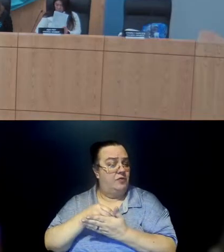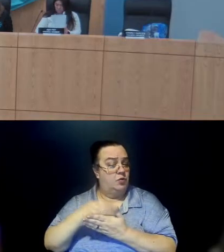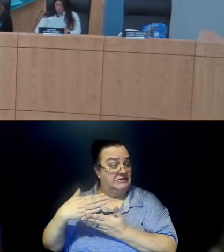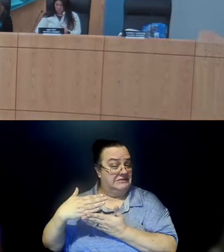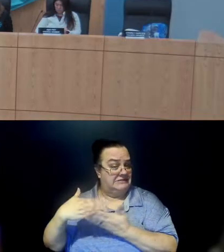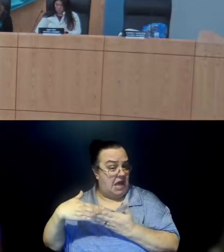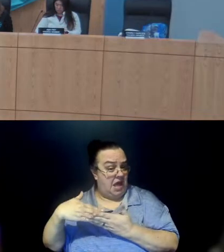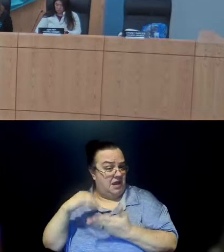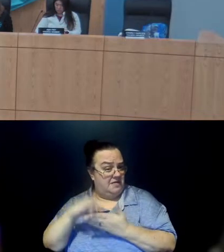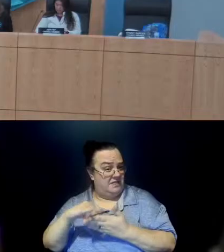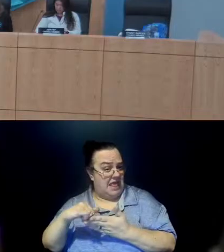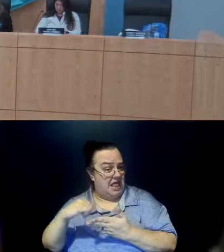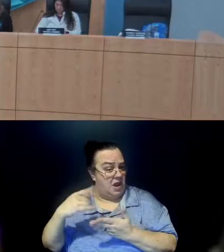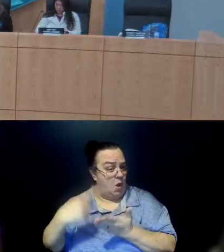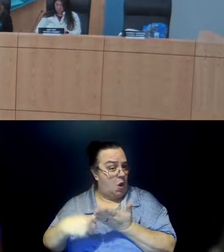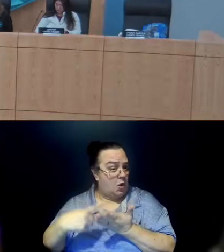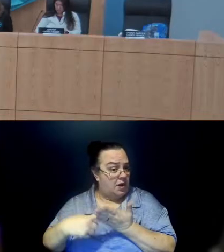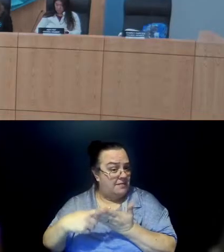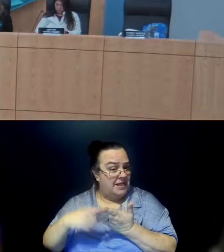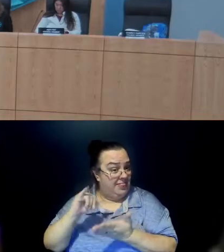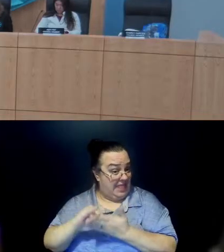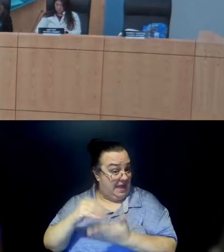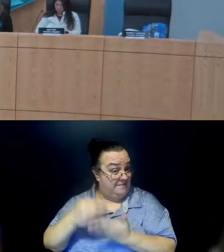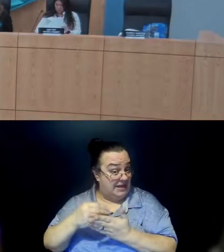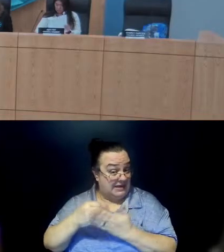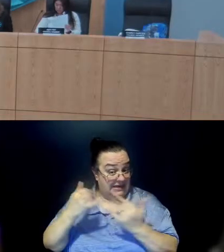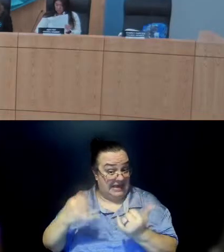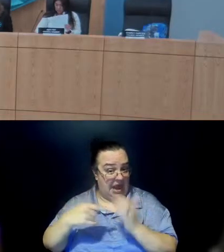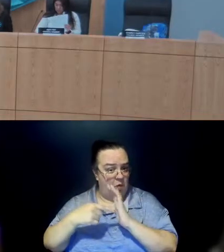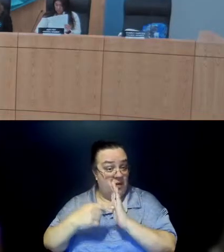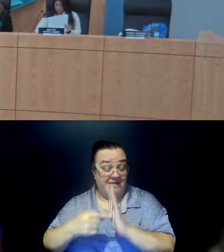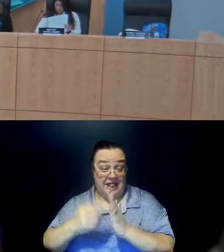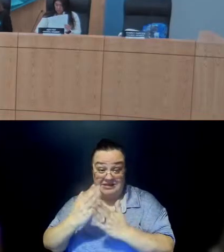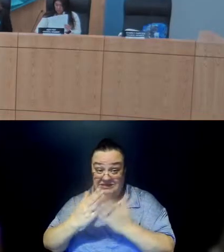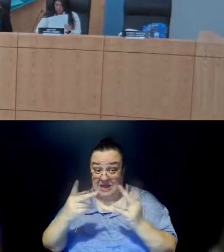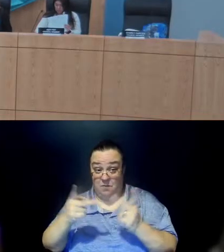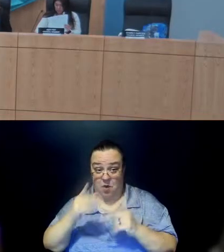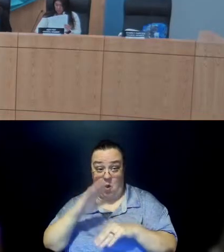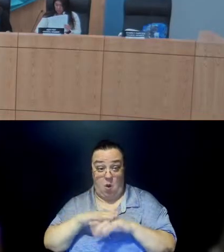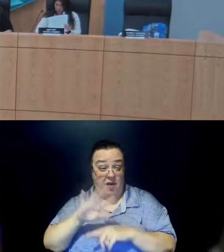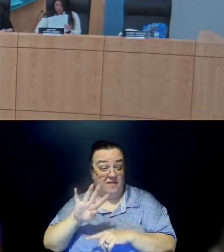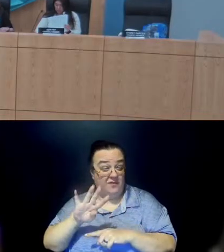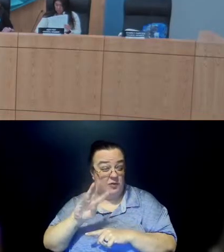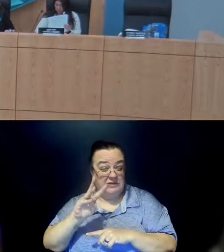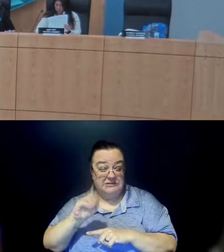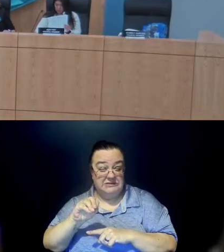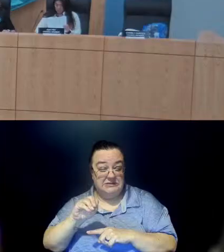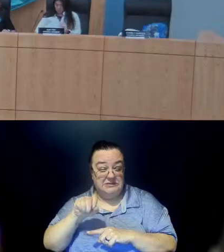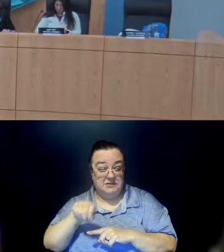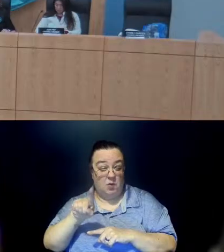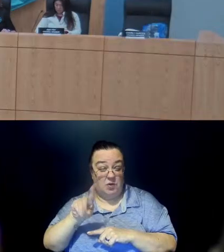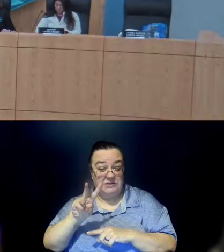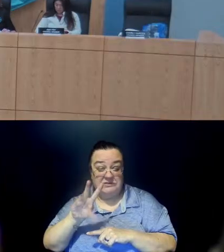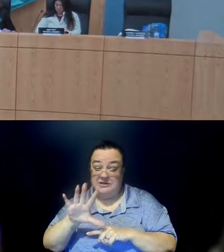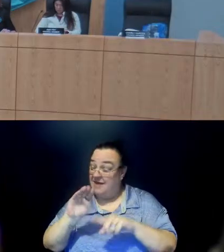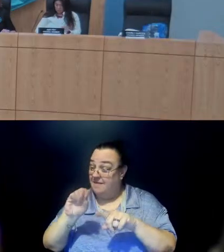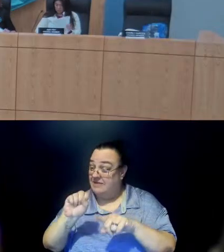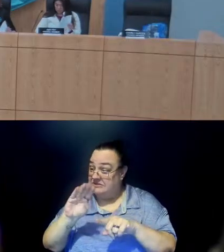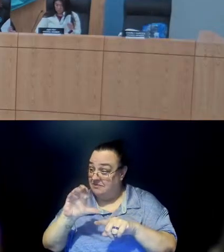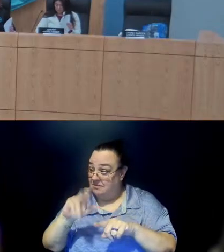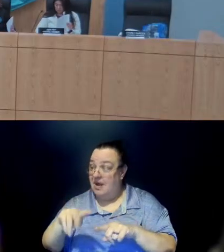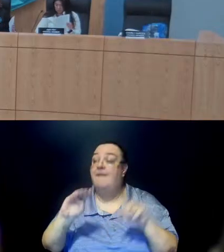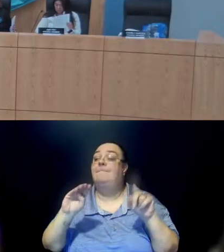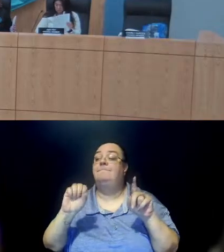is that money now reflected somewhere, I guess, on 460, 165, Ms. Mock? Yes, it